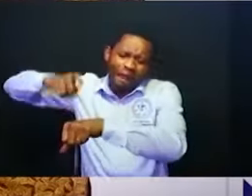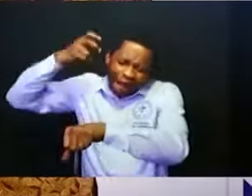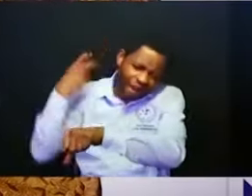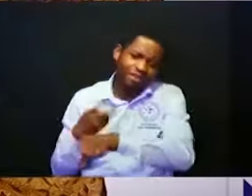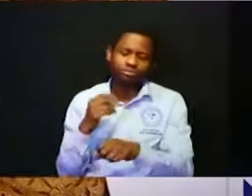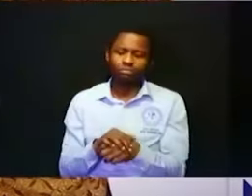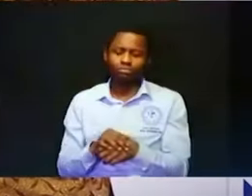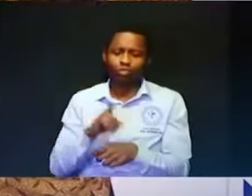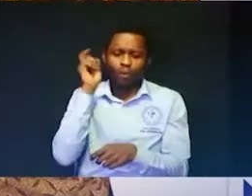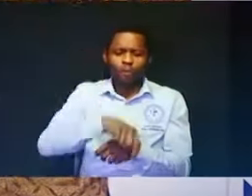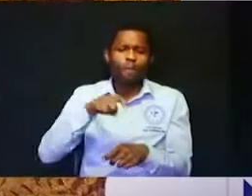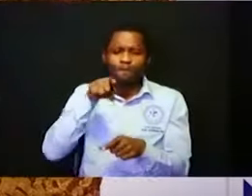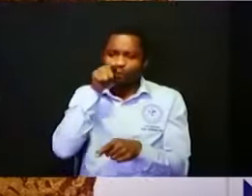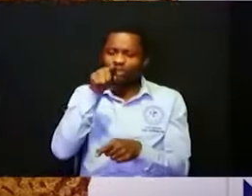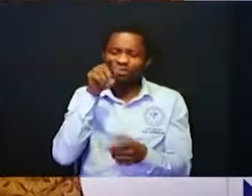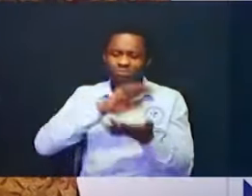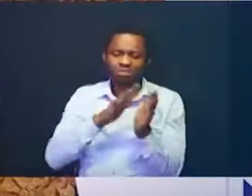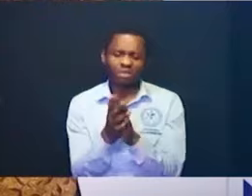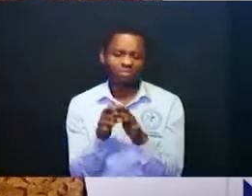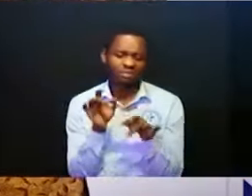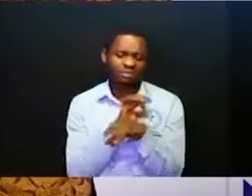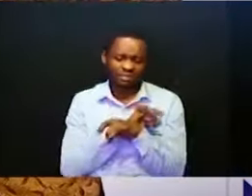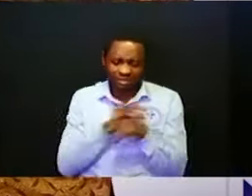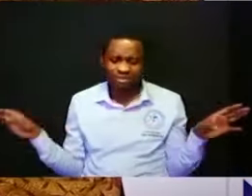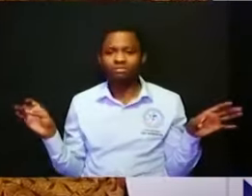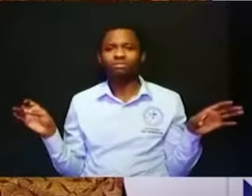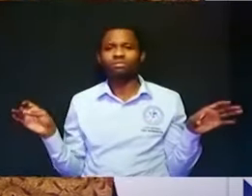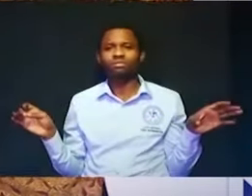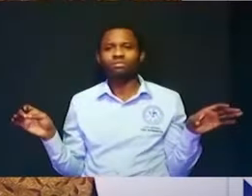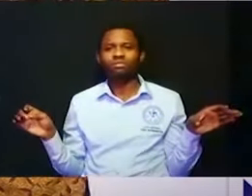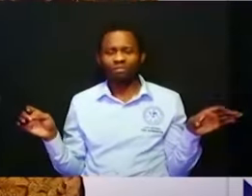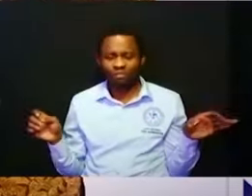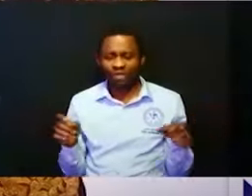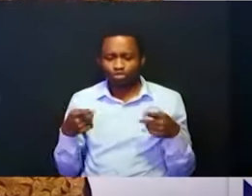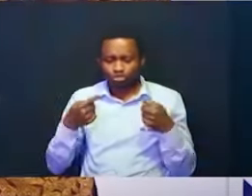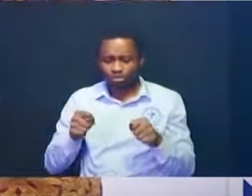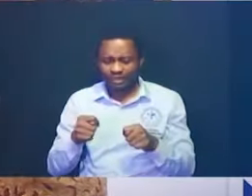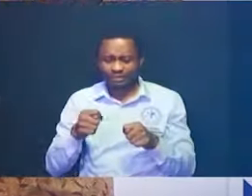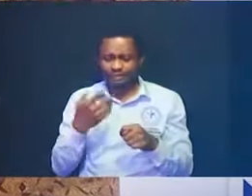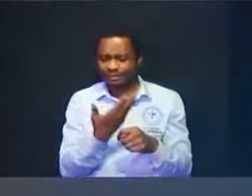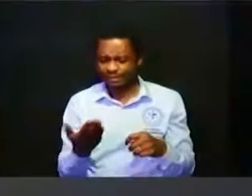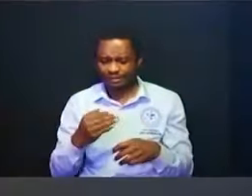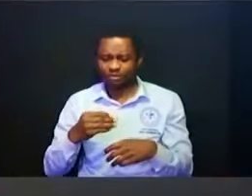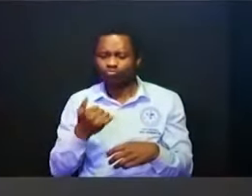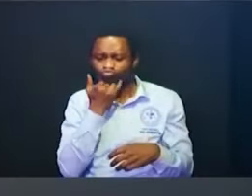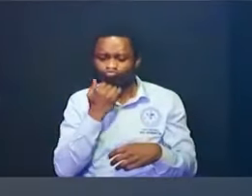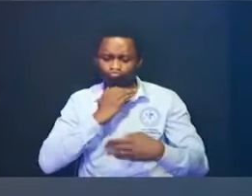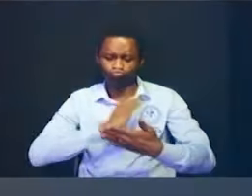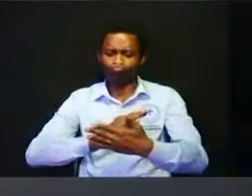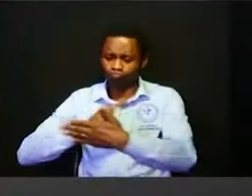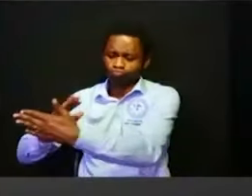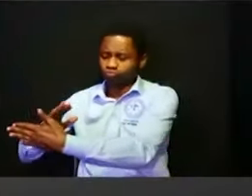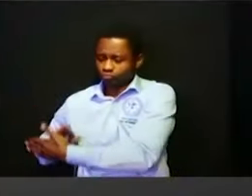yourself nothing. Se obo modin se obeto hom pan. You have to draw straight lines of resistance. Se utimi to hie hunu se aha de menfa